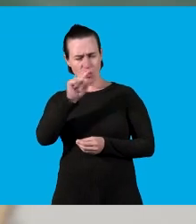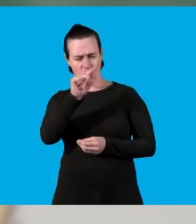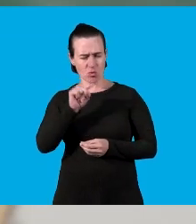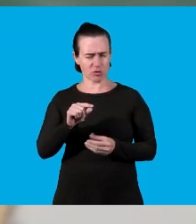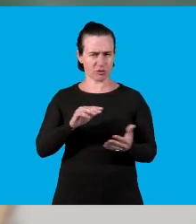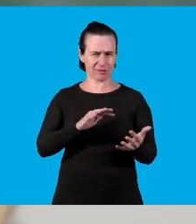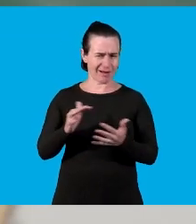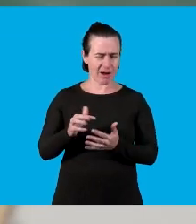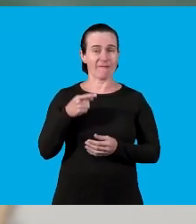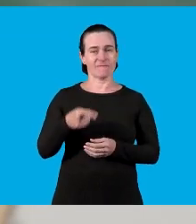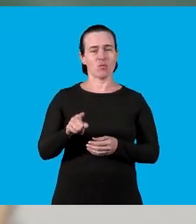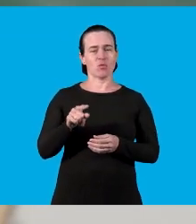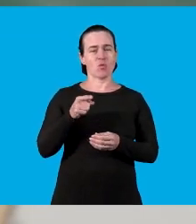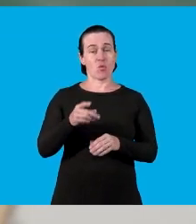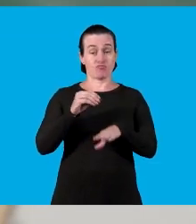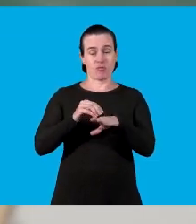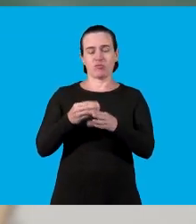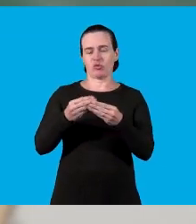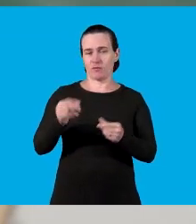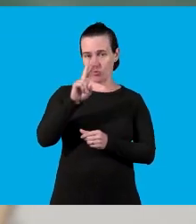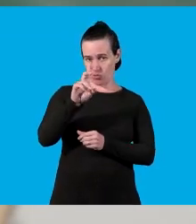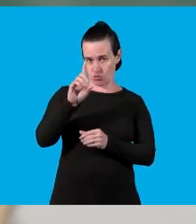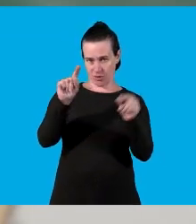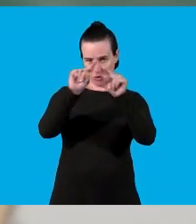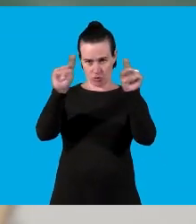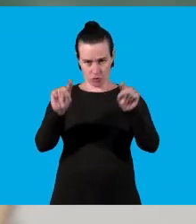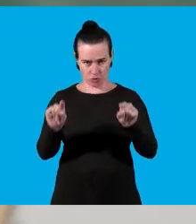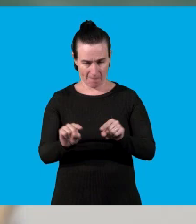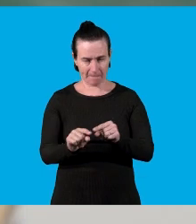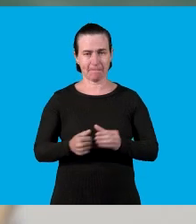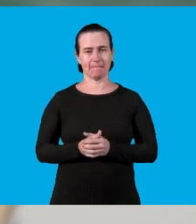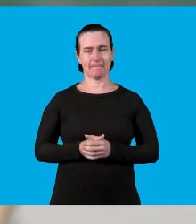on 2D shapes.